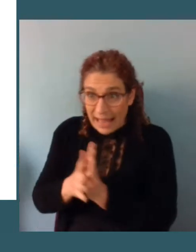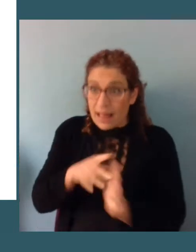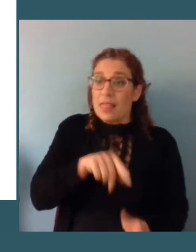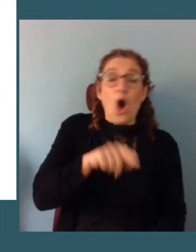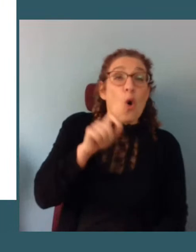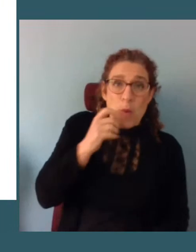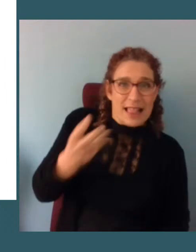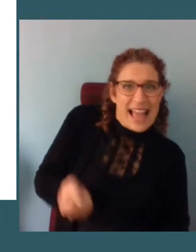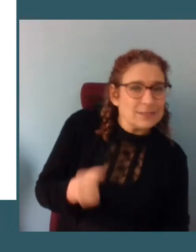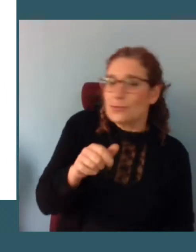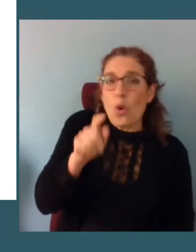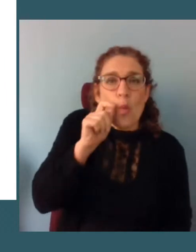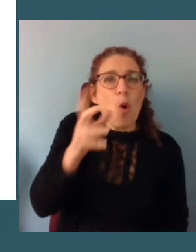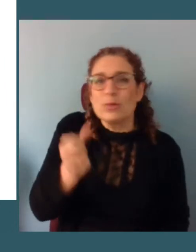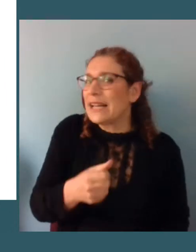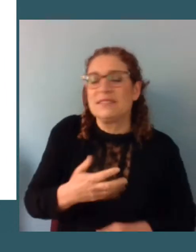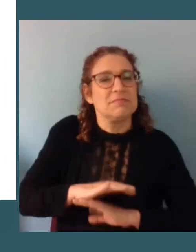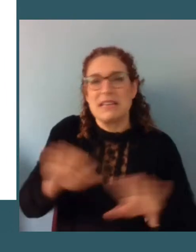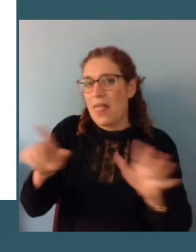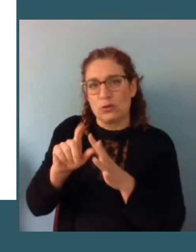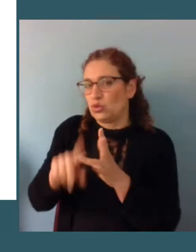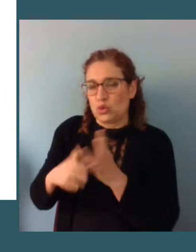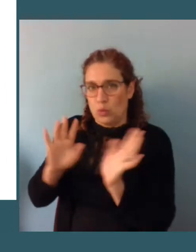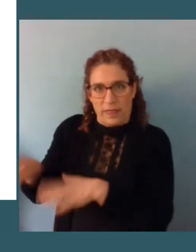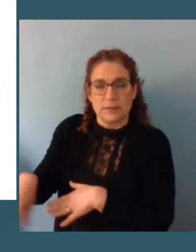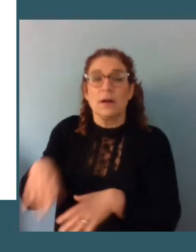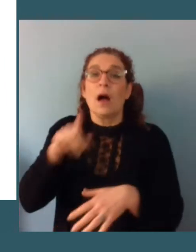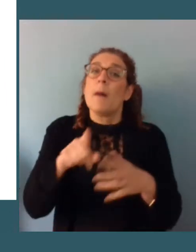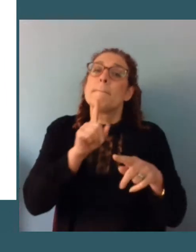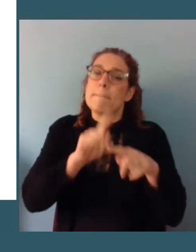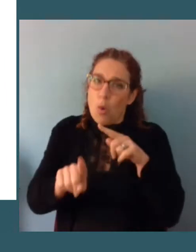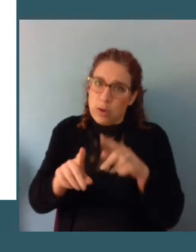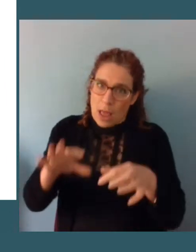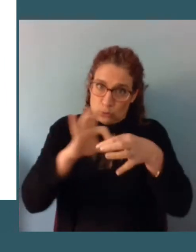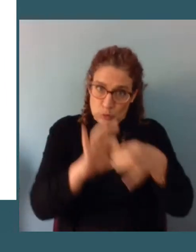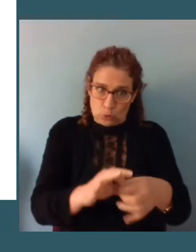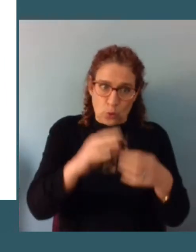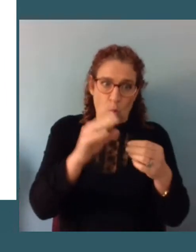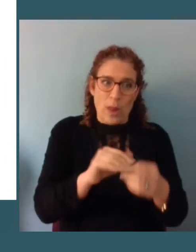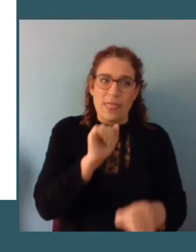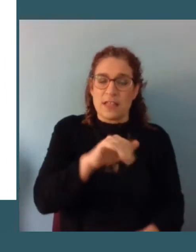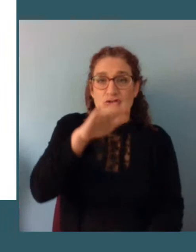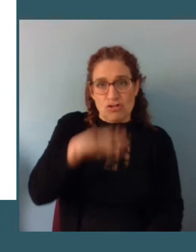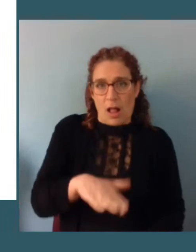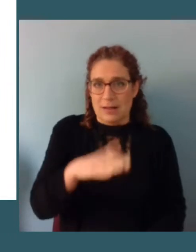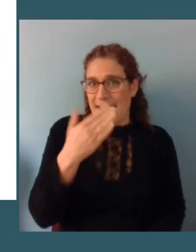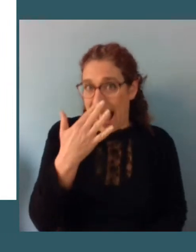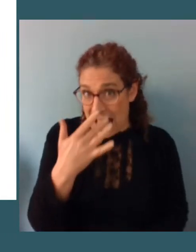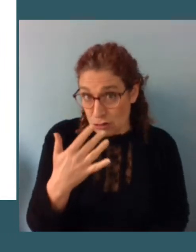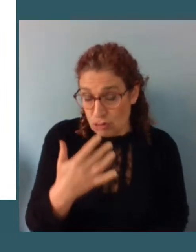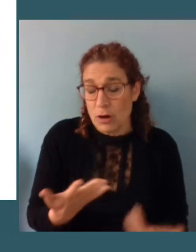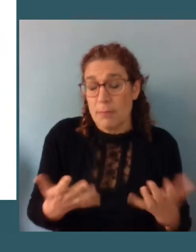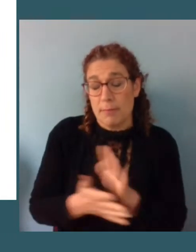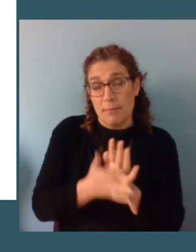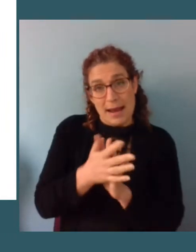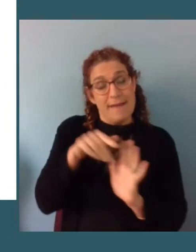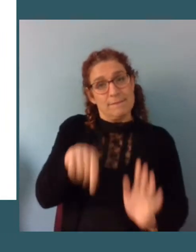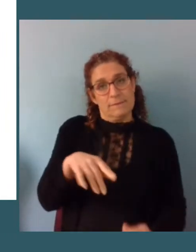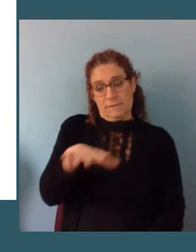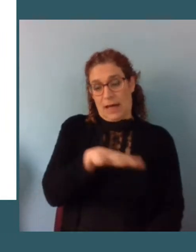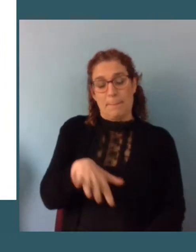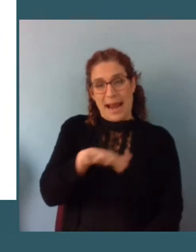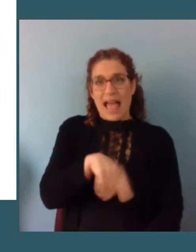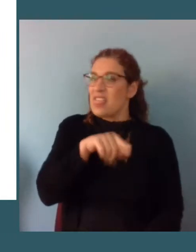It is the age of the child. So so if people within the family are eating